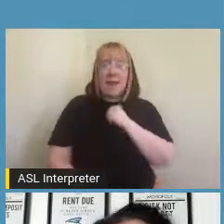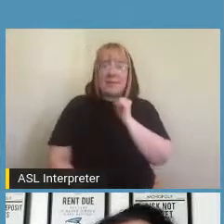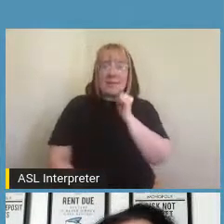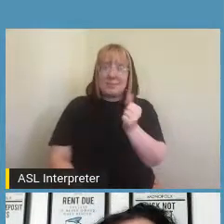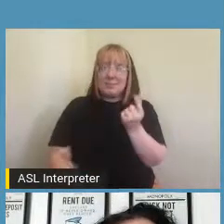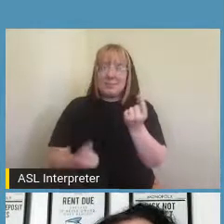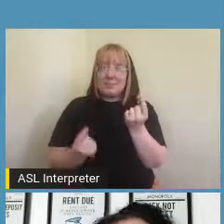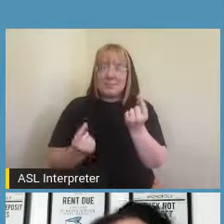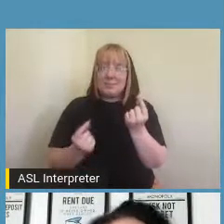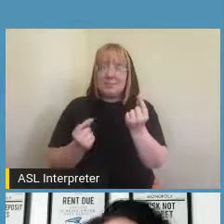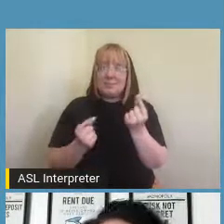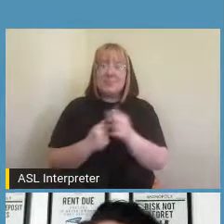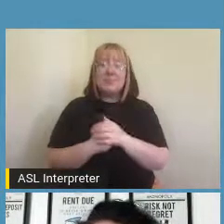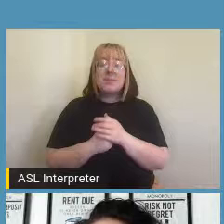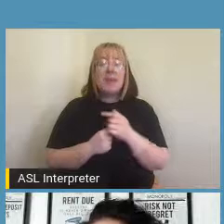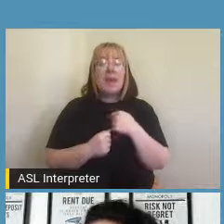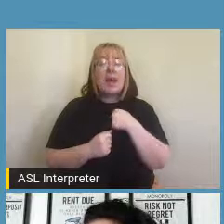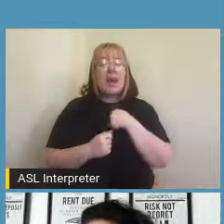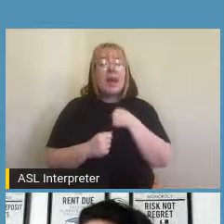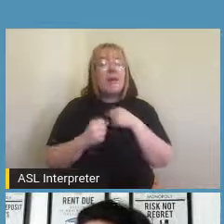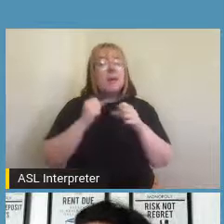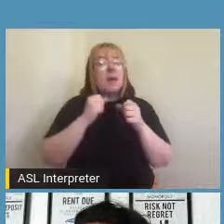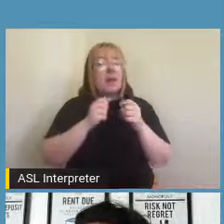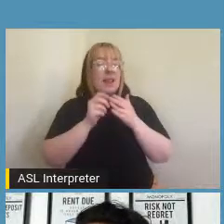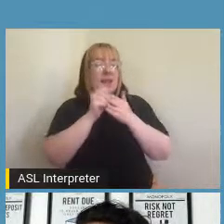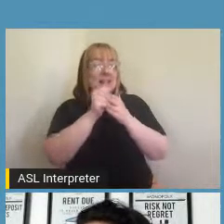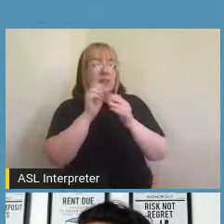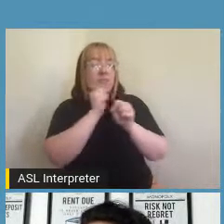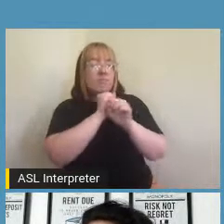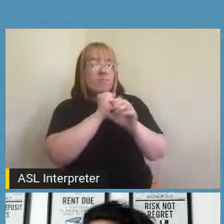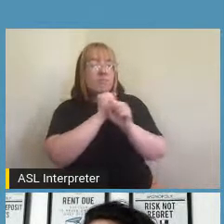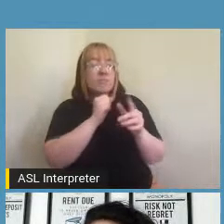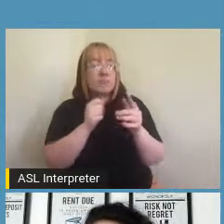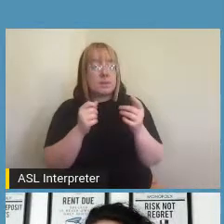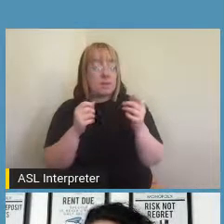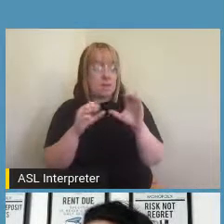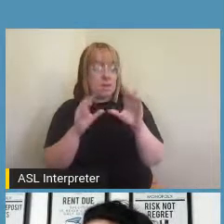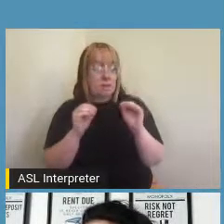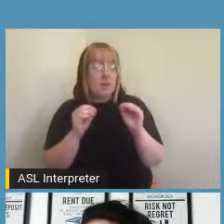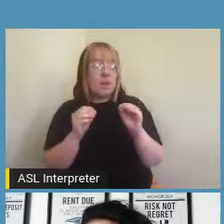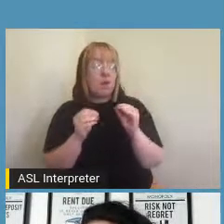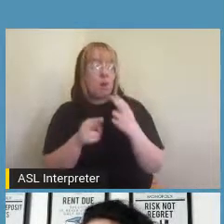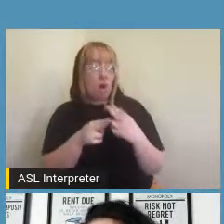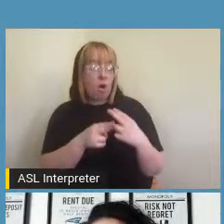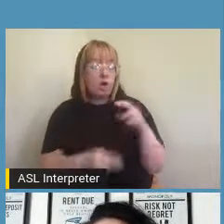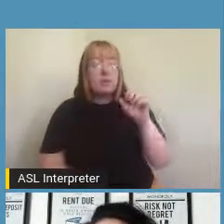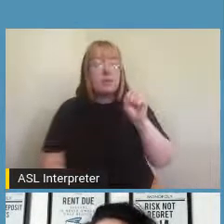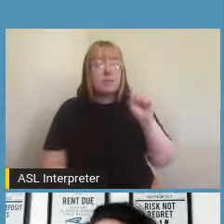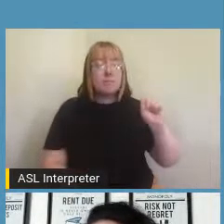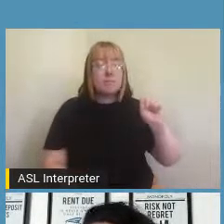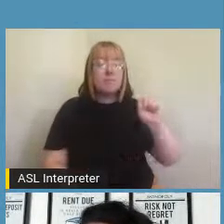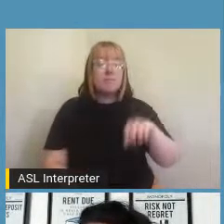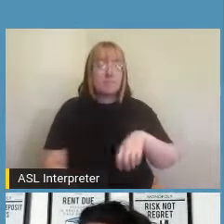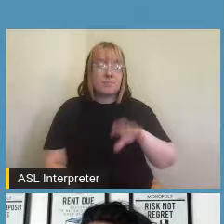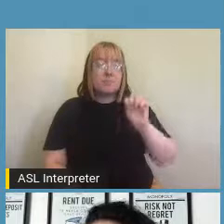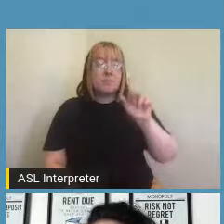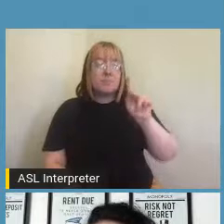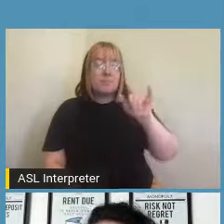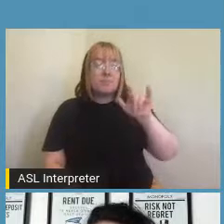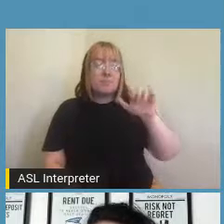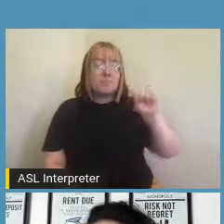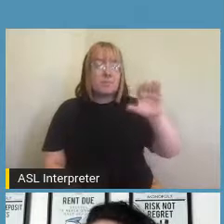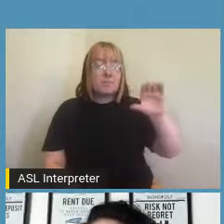proud servant leader of a production company called Skill Scout Films. And our essential intent is we research, we film, we celebrate